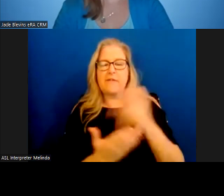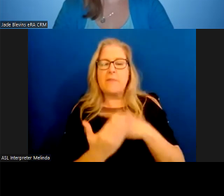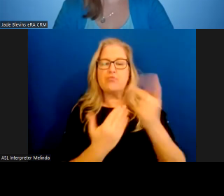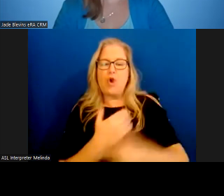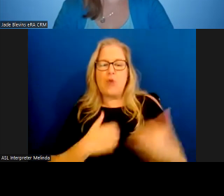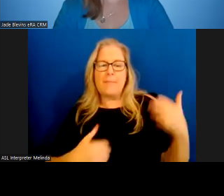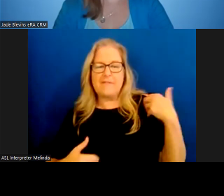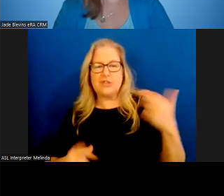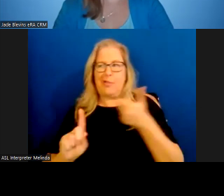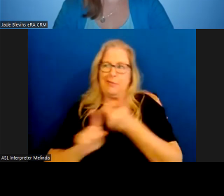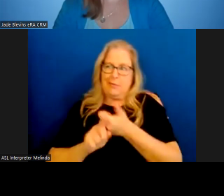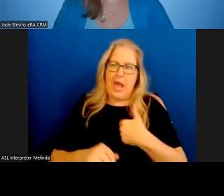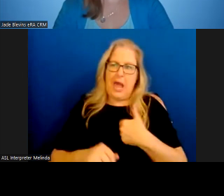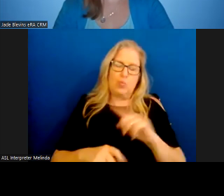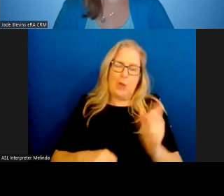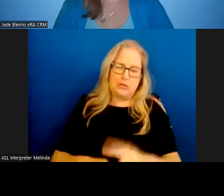had a question.